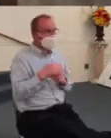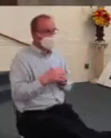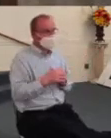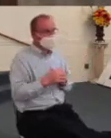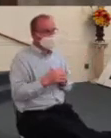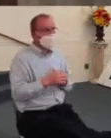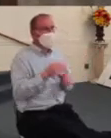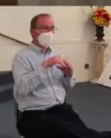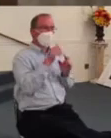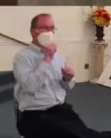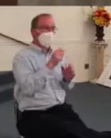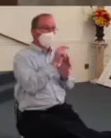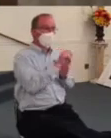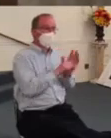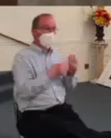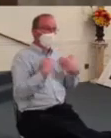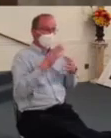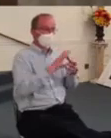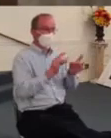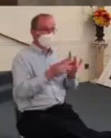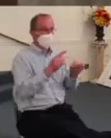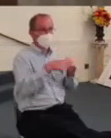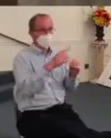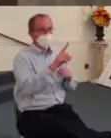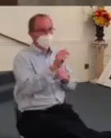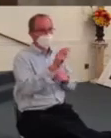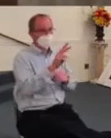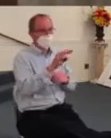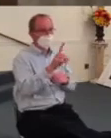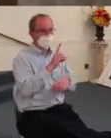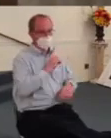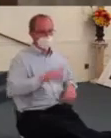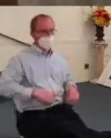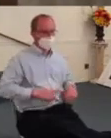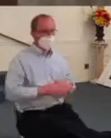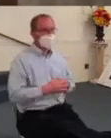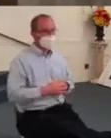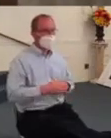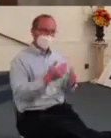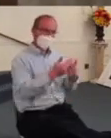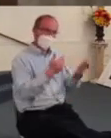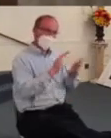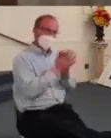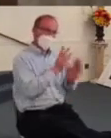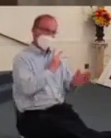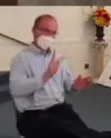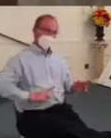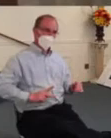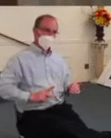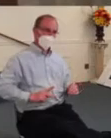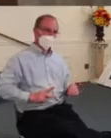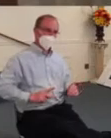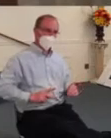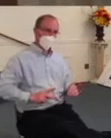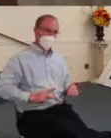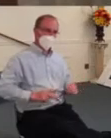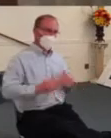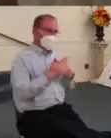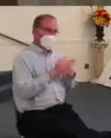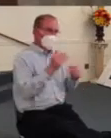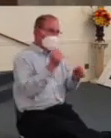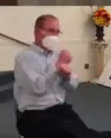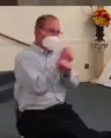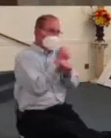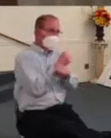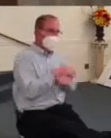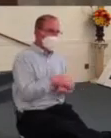David. Before he became the king, after some battle, he had a great desire to build an